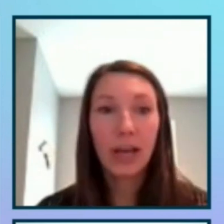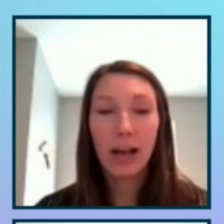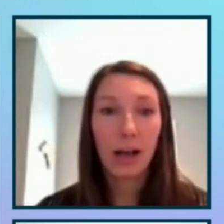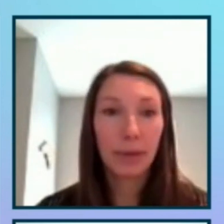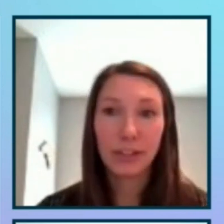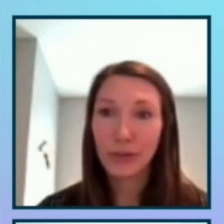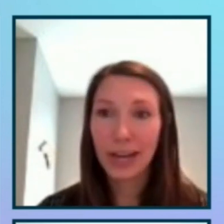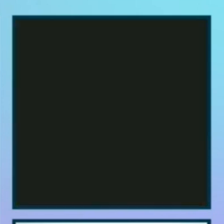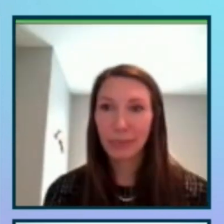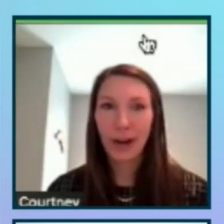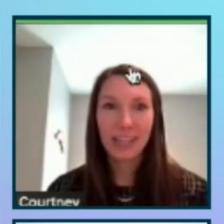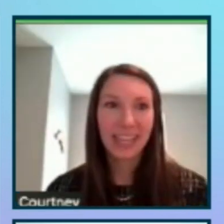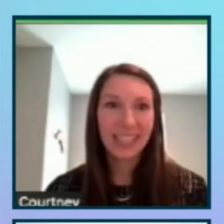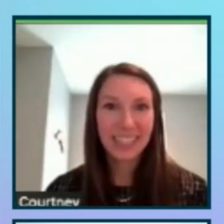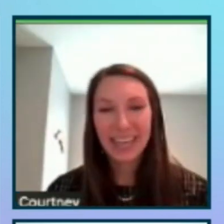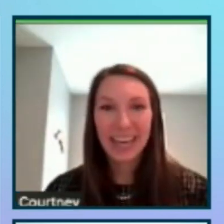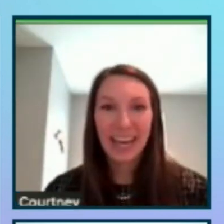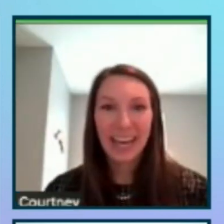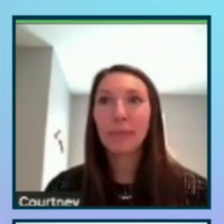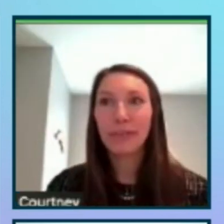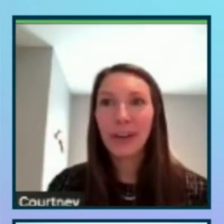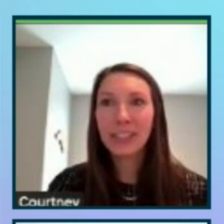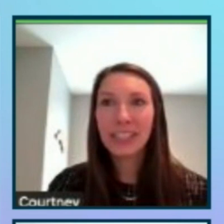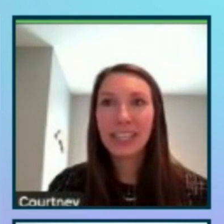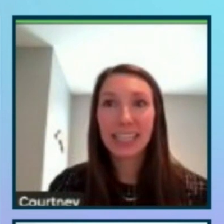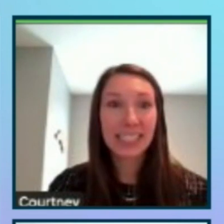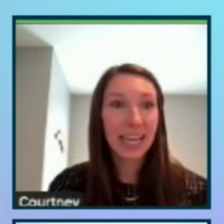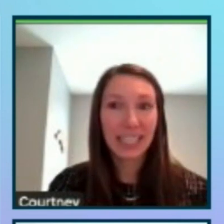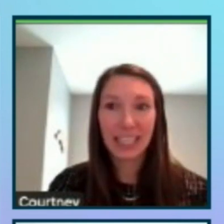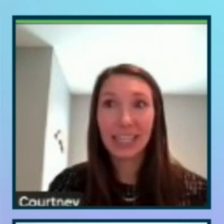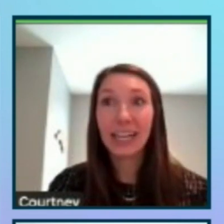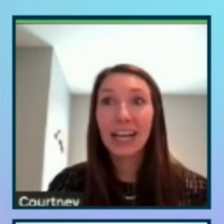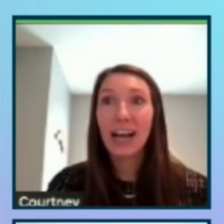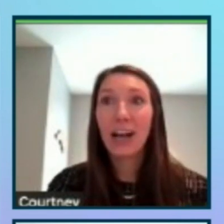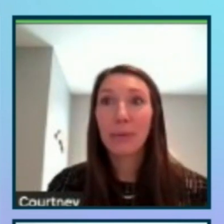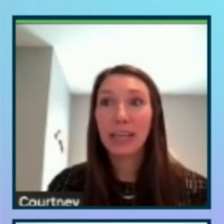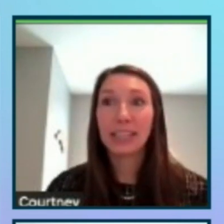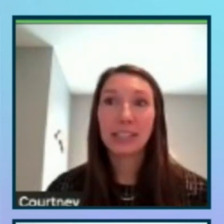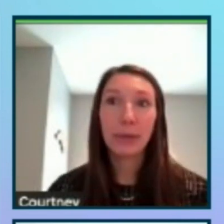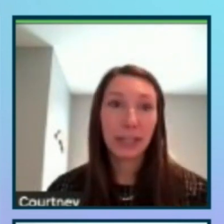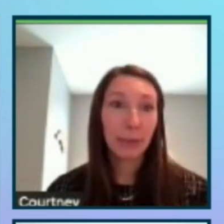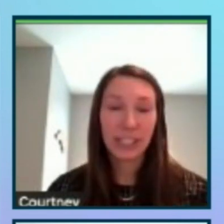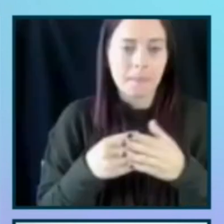through and try out our process. And then moving on to the next slide here is being a participant.